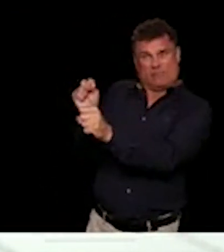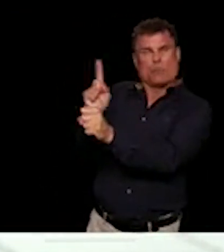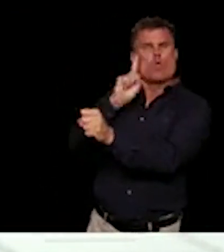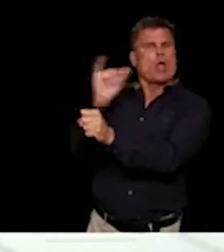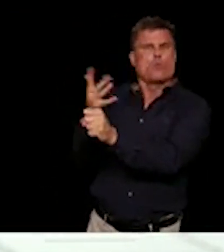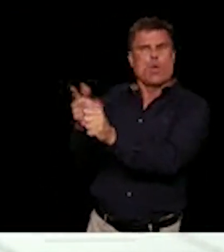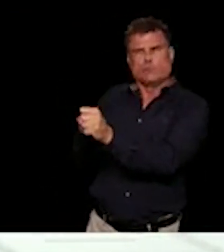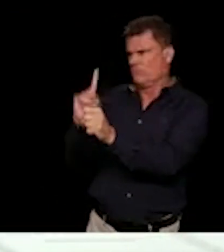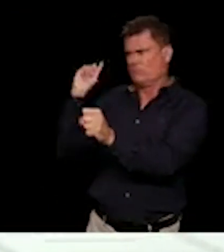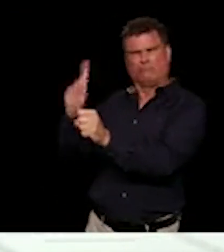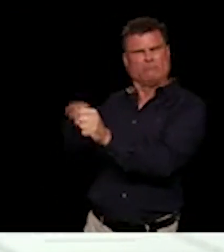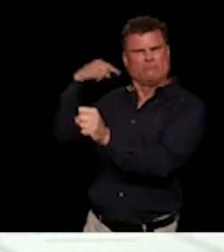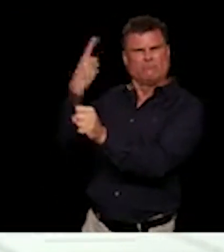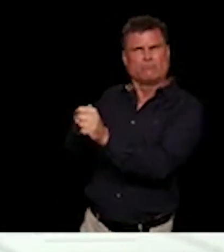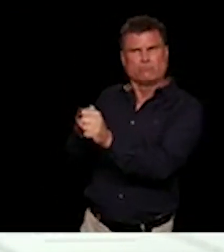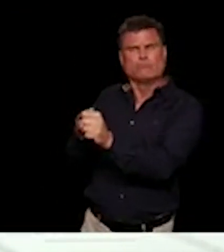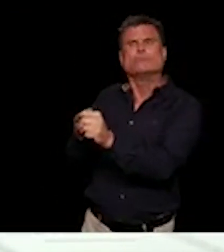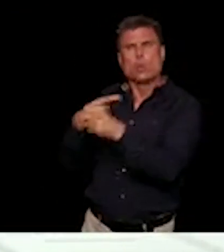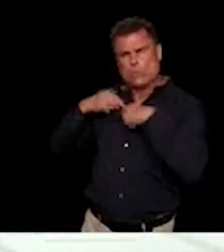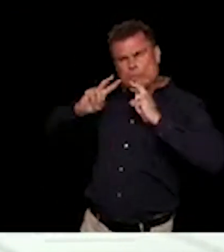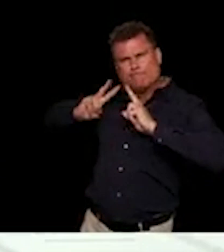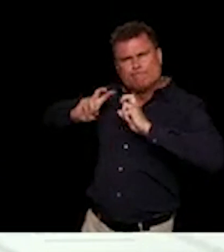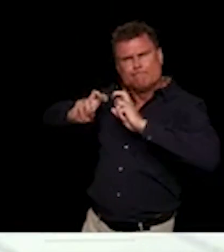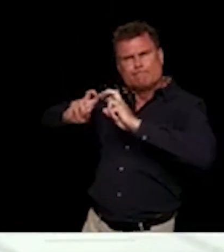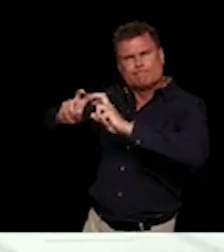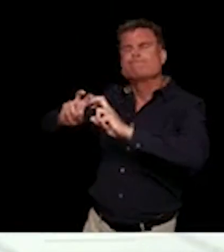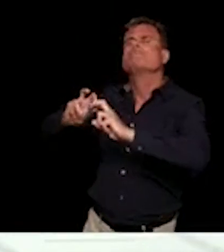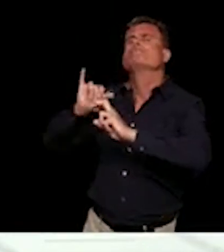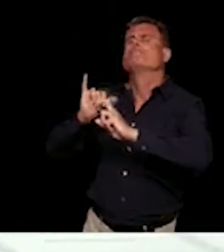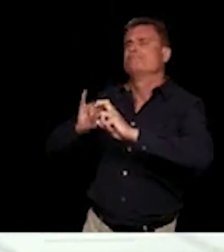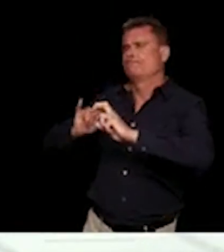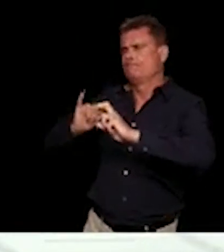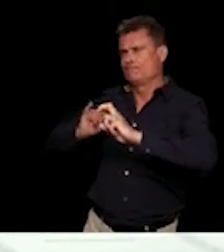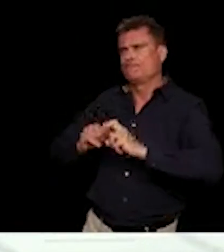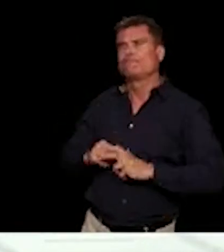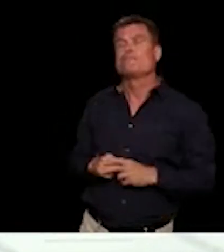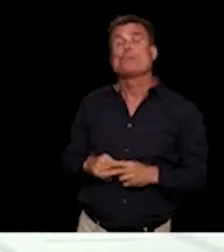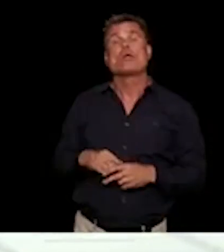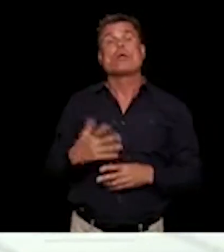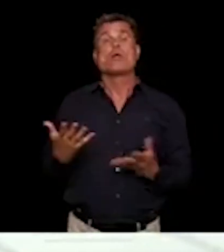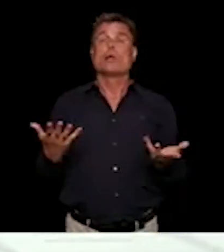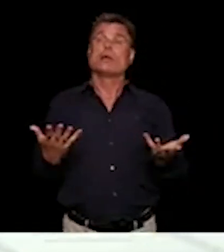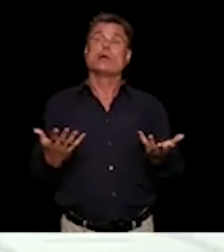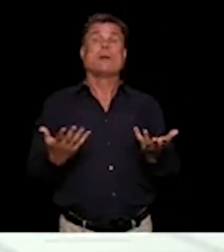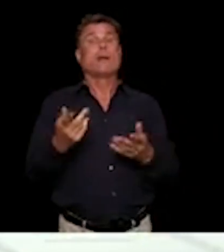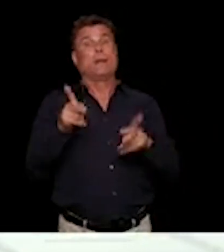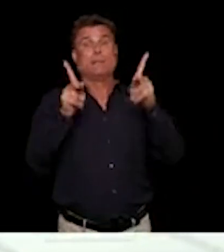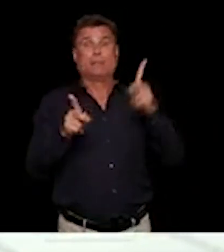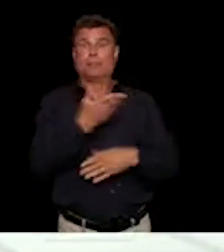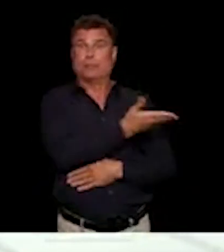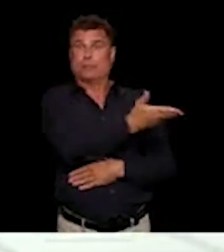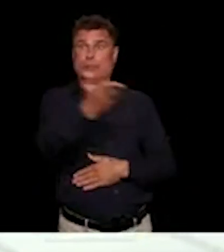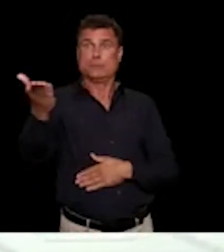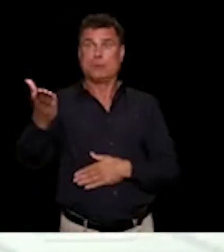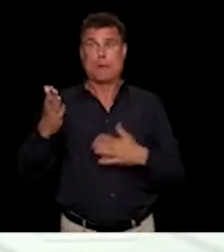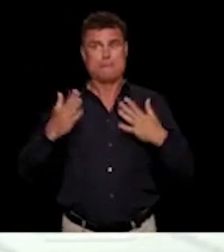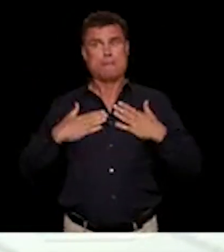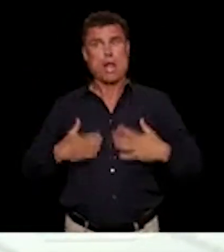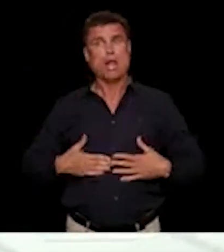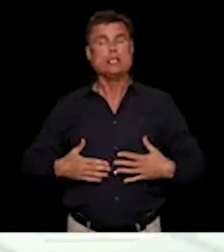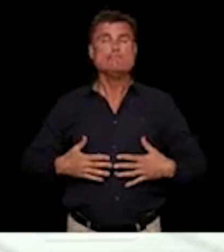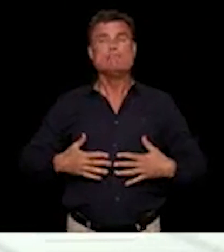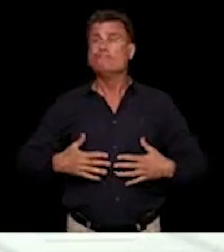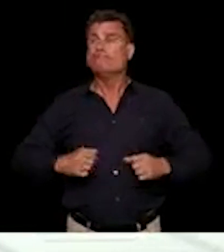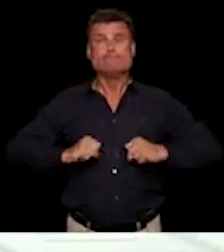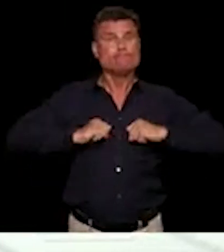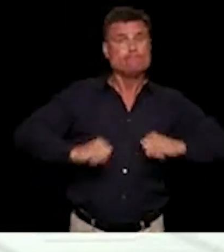do about it? Well, what we do know is that COVID-19, especially among young and healthy individuals, not always, but